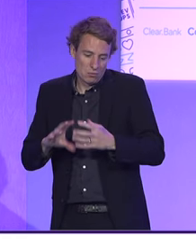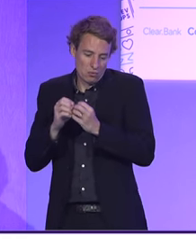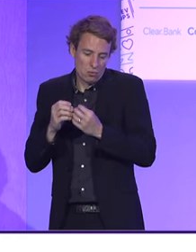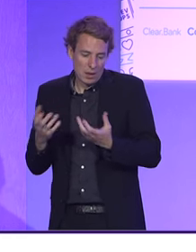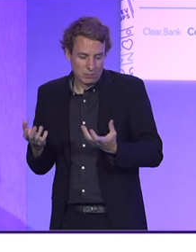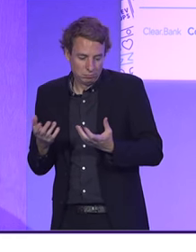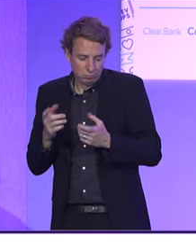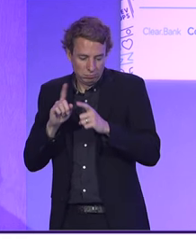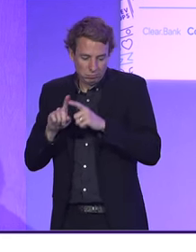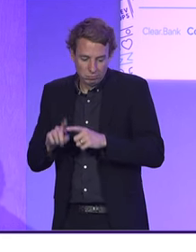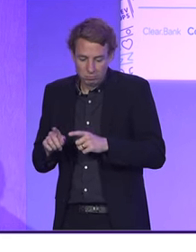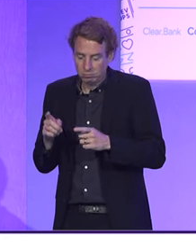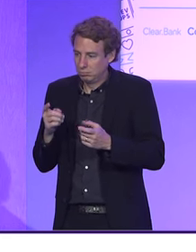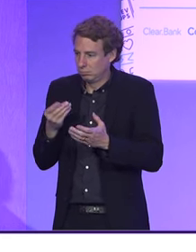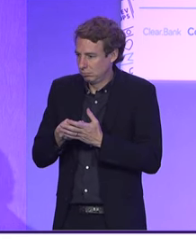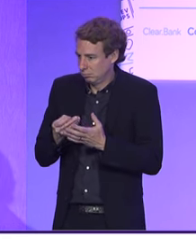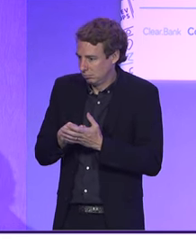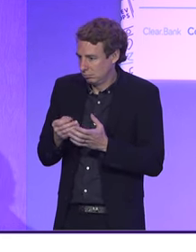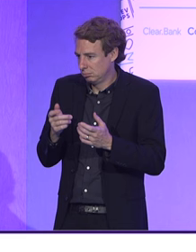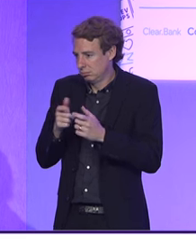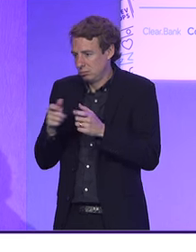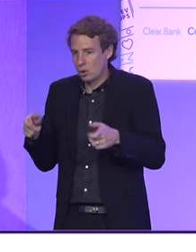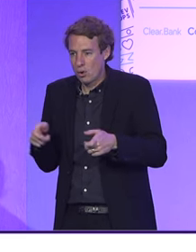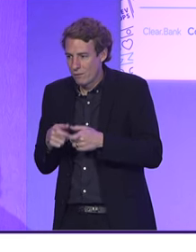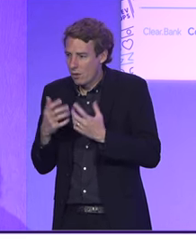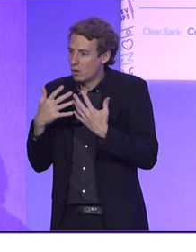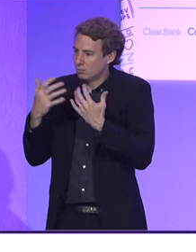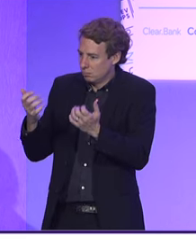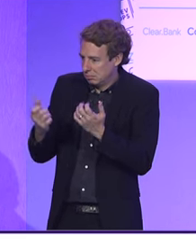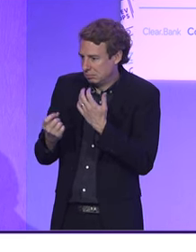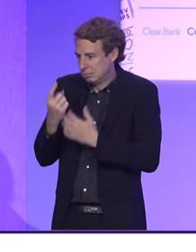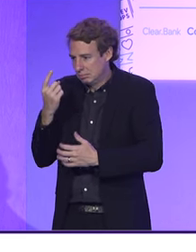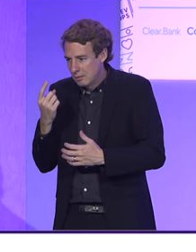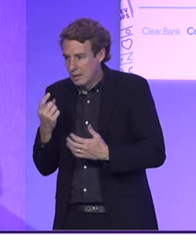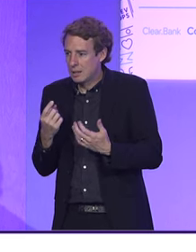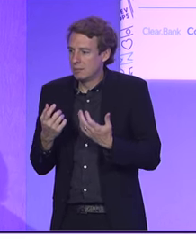reserves instance, spot instance, use these